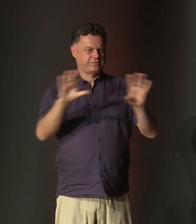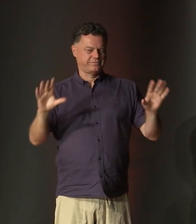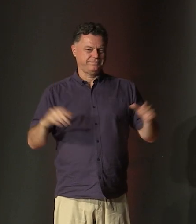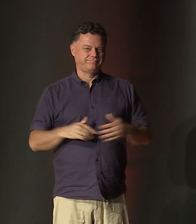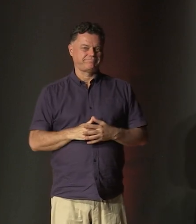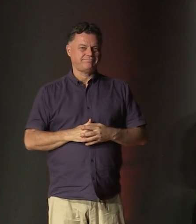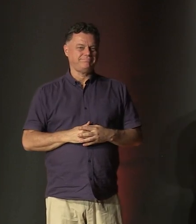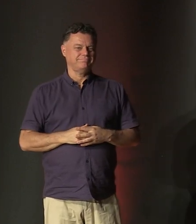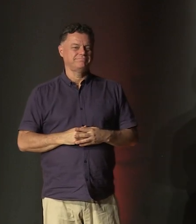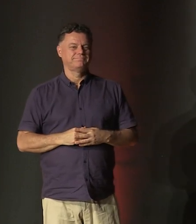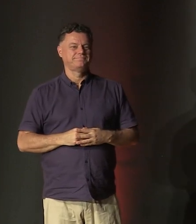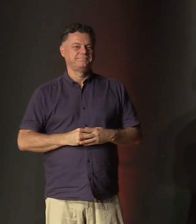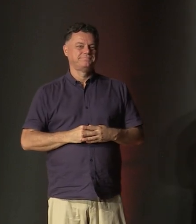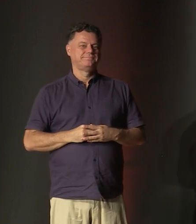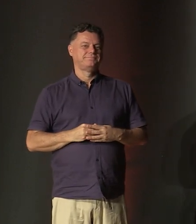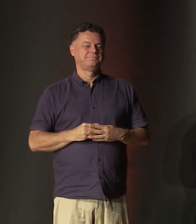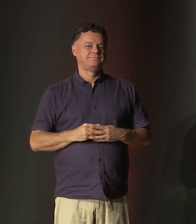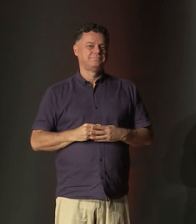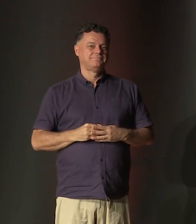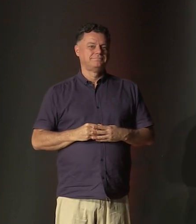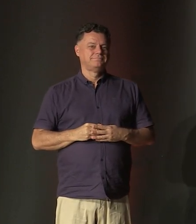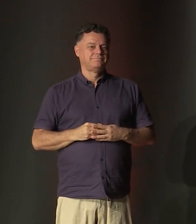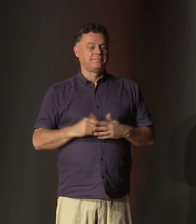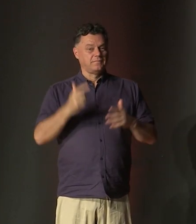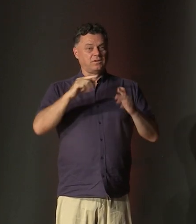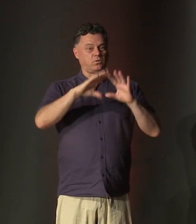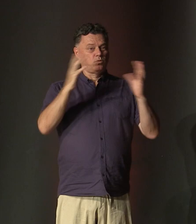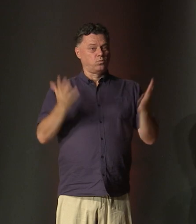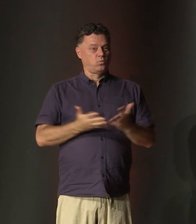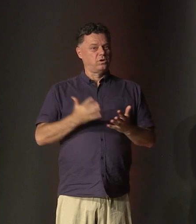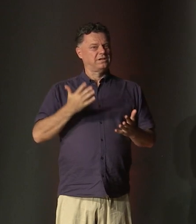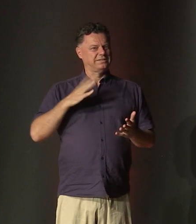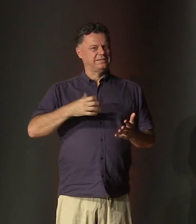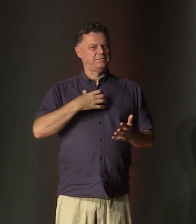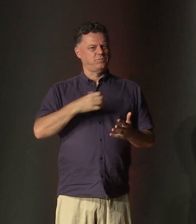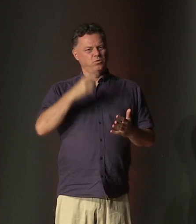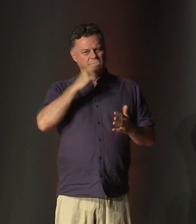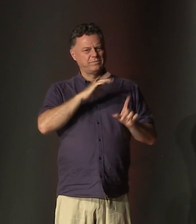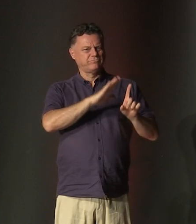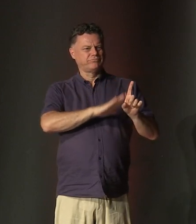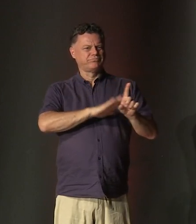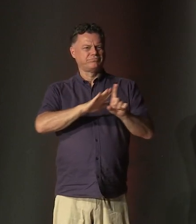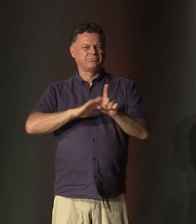what could you do to promote compassion in the world? Who could